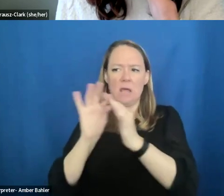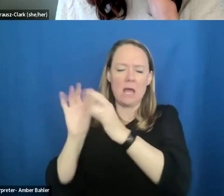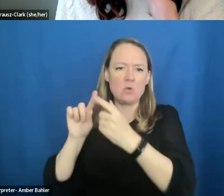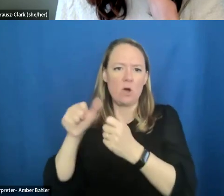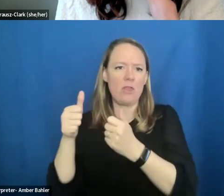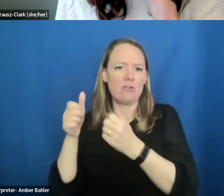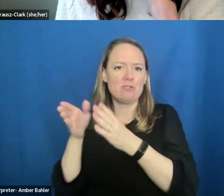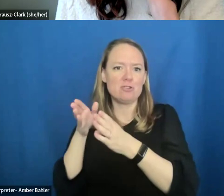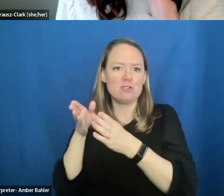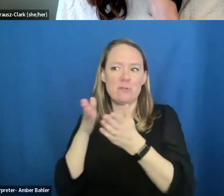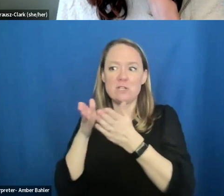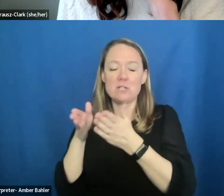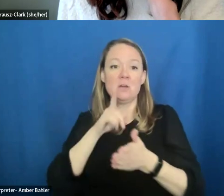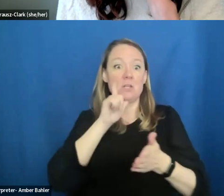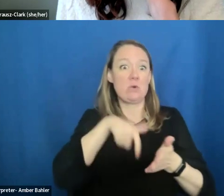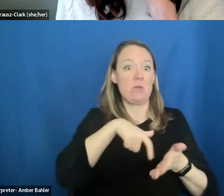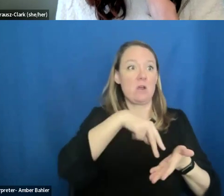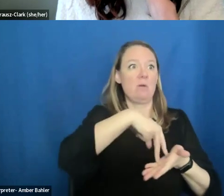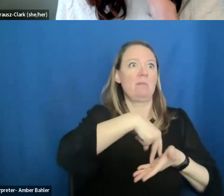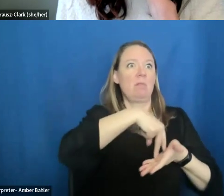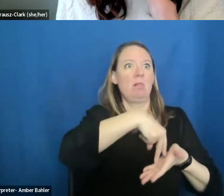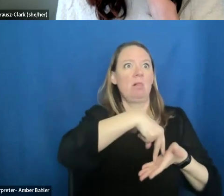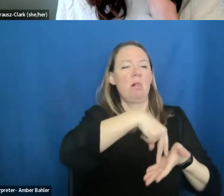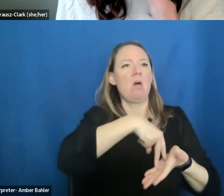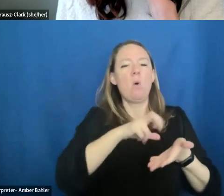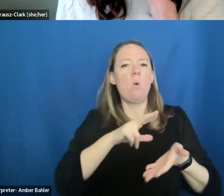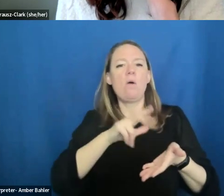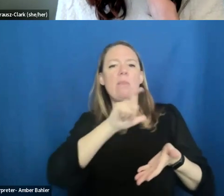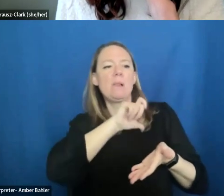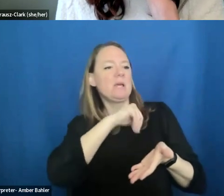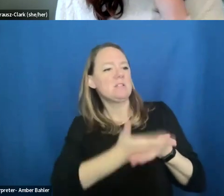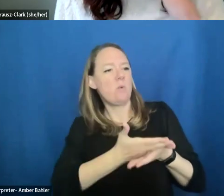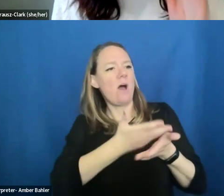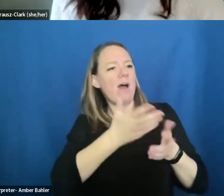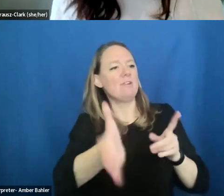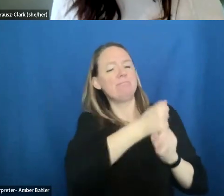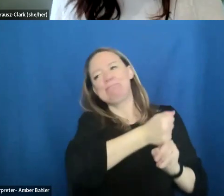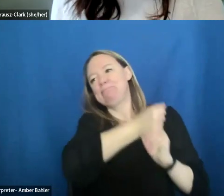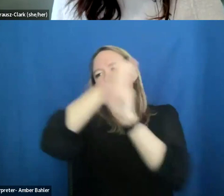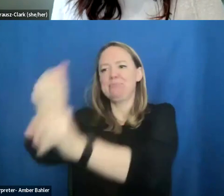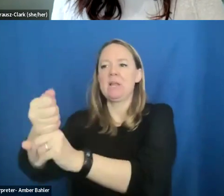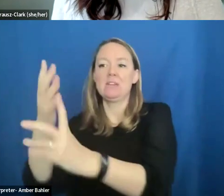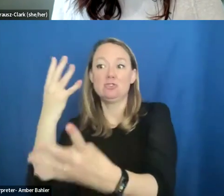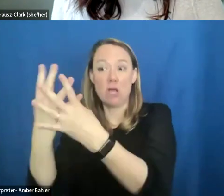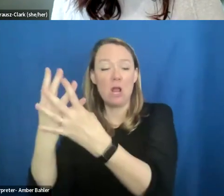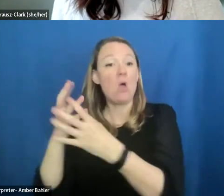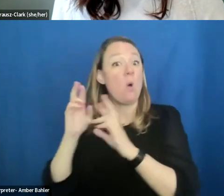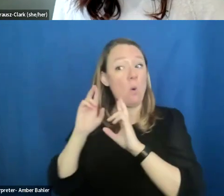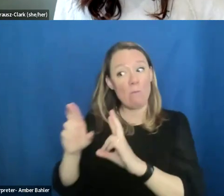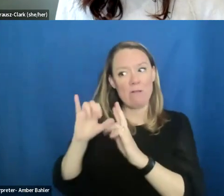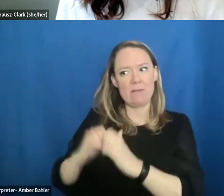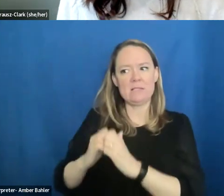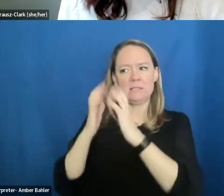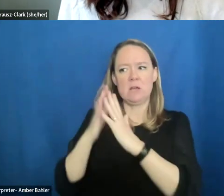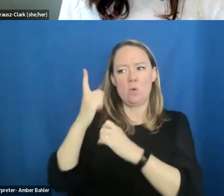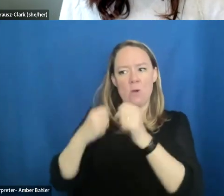a doorway or, you know, taken by the police to jail. Or so that's probably coming in the next year and a half, but we have permission